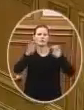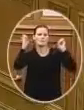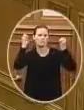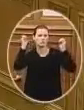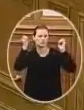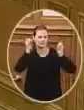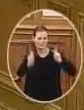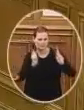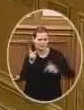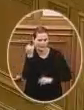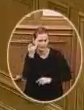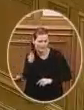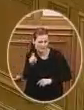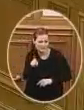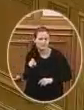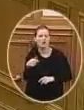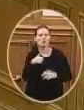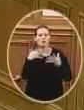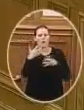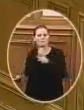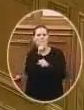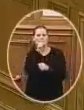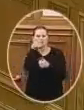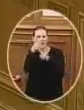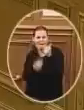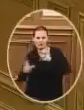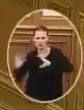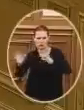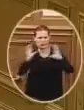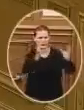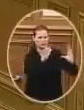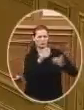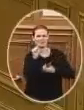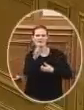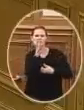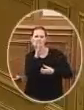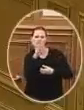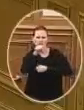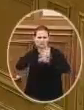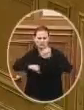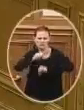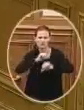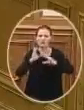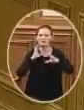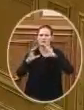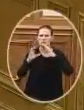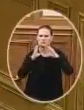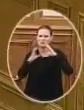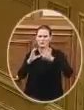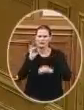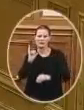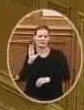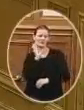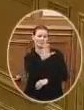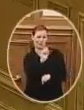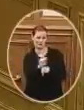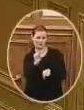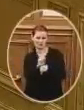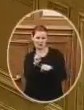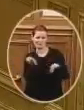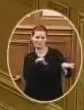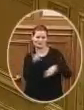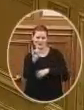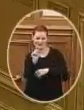can be talking to each other to make sure that happens is so critically important. That'll be like for you to deal with. But much more to